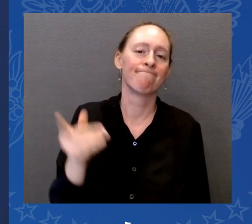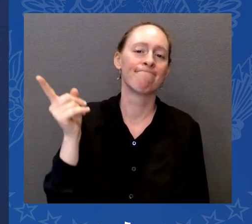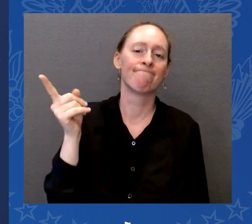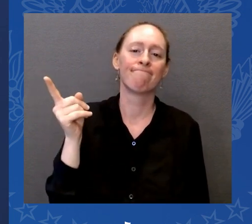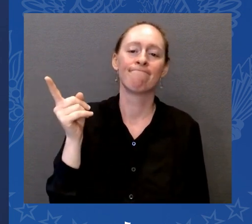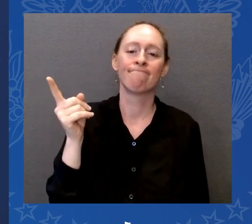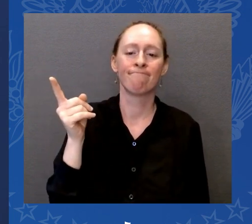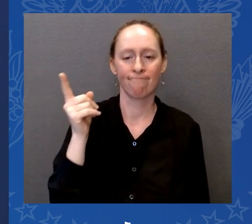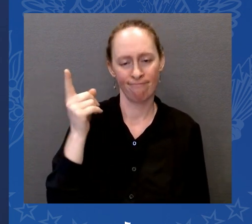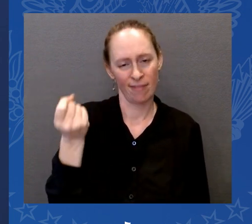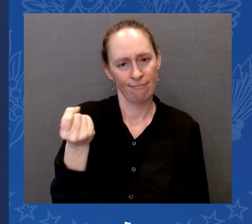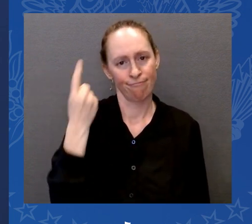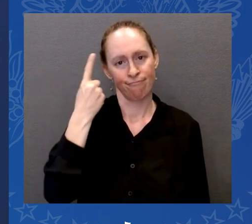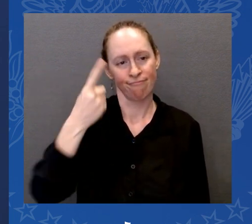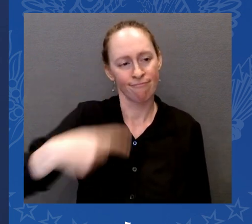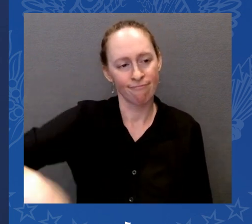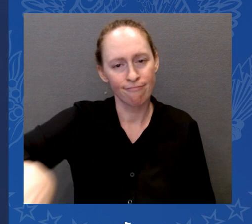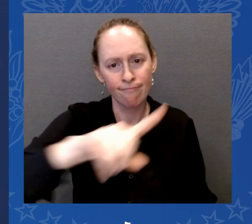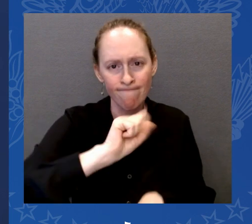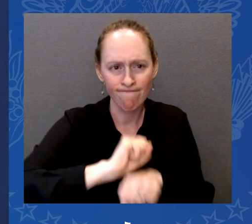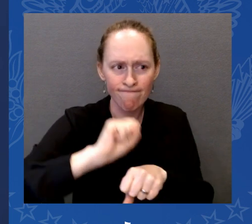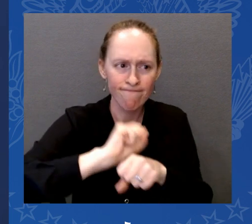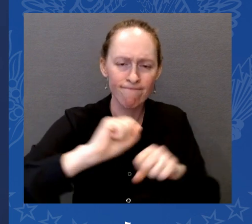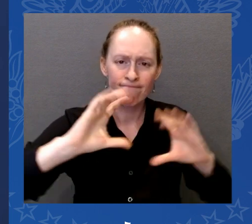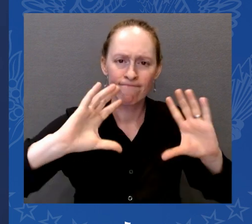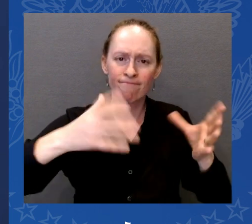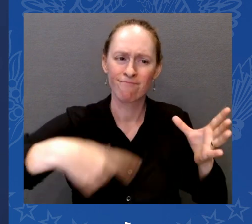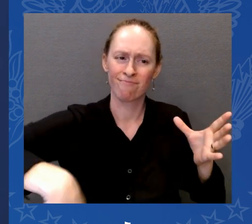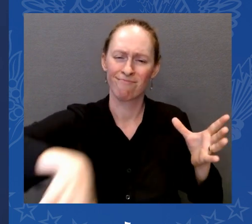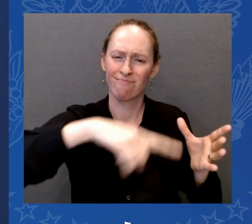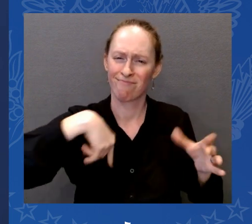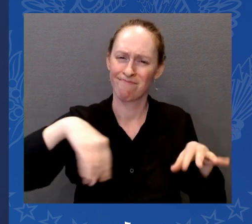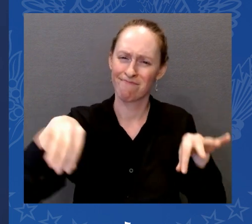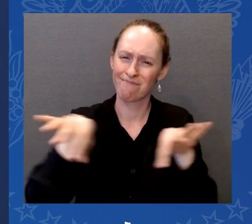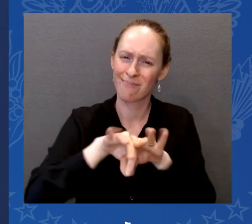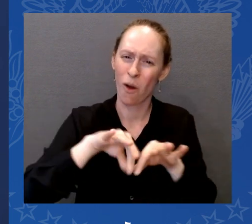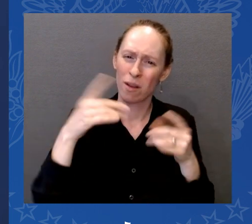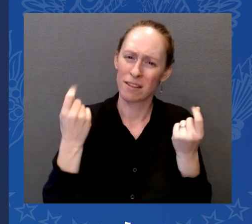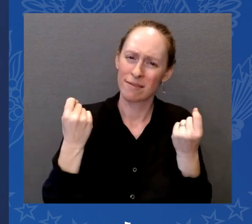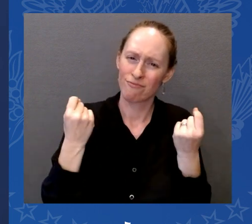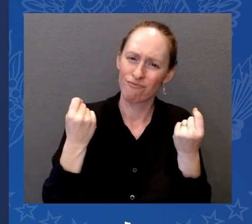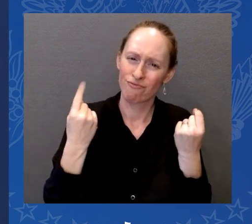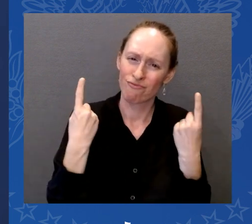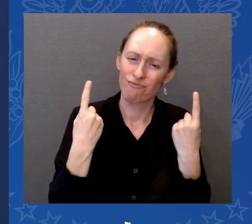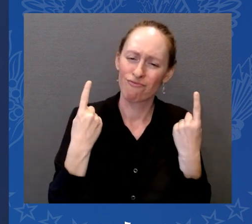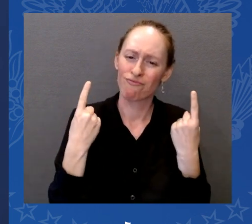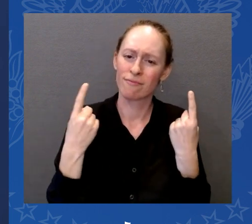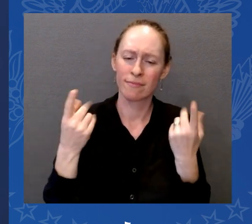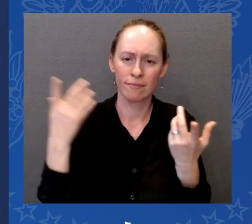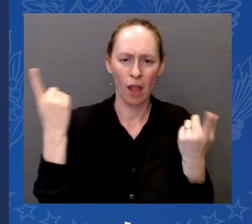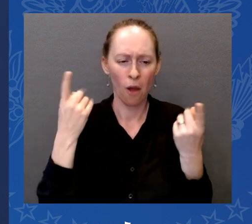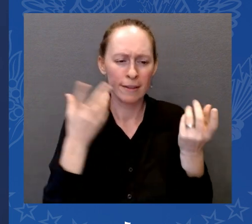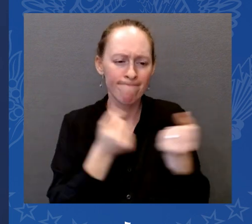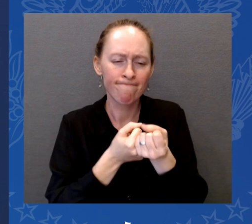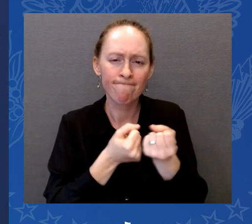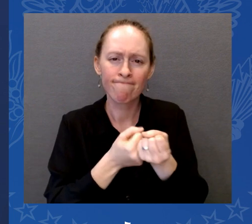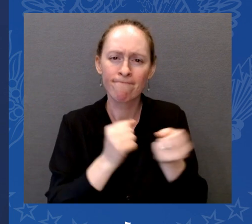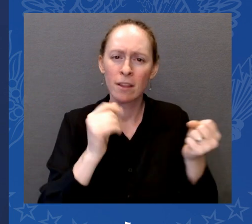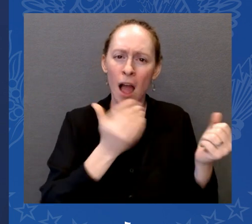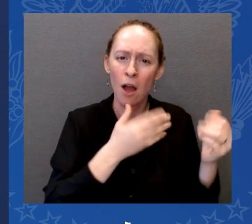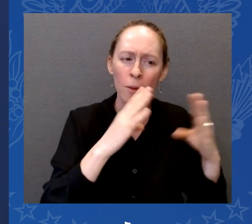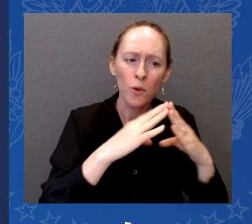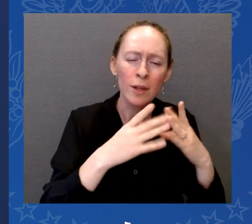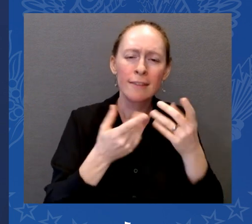we've always, as workers, stepped up to help our communities and our country, and that